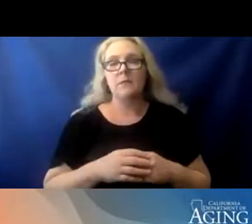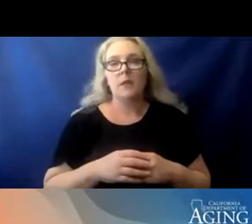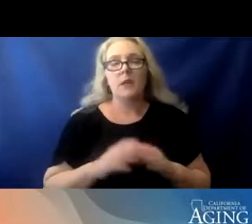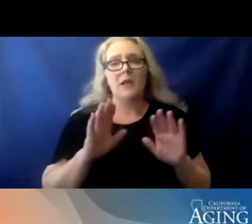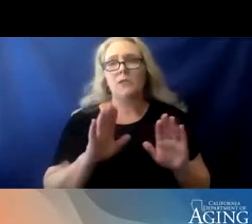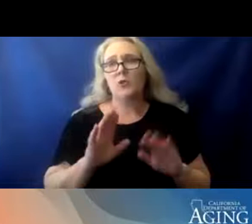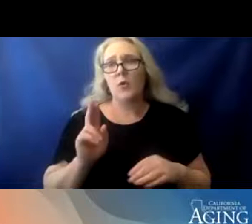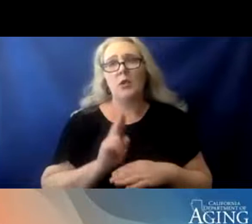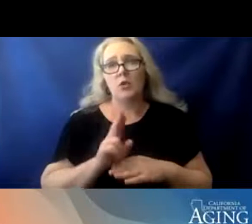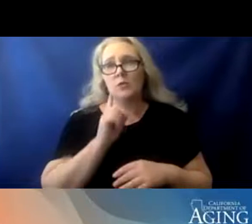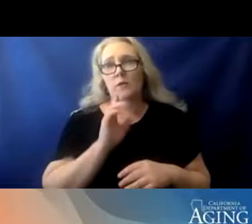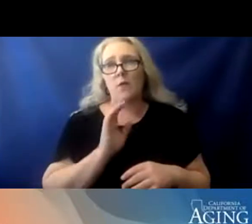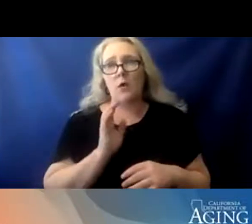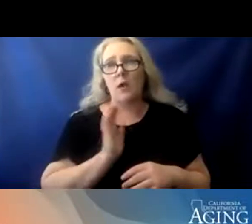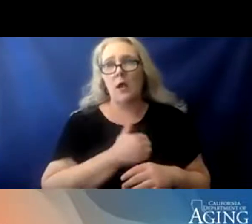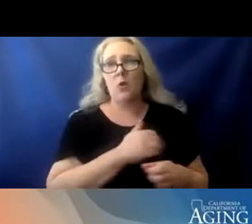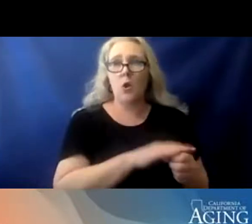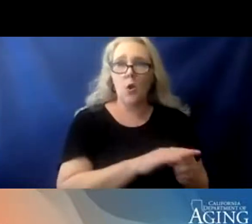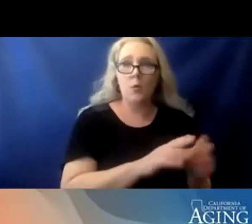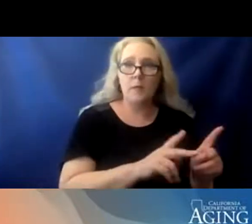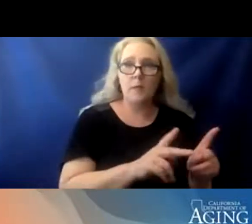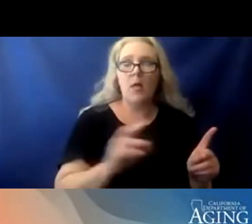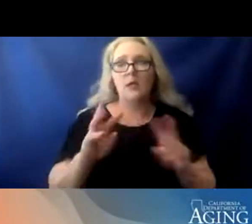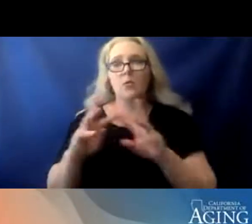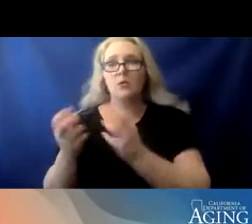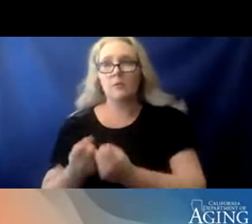our locals on the ground and in our workshops.